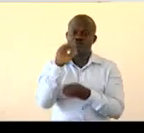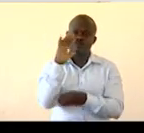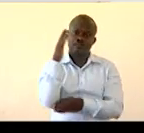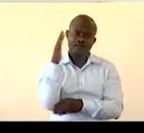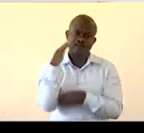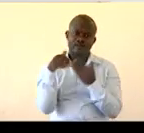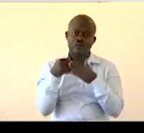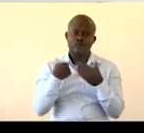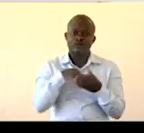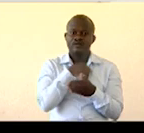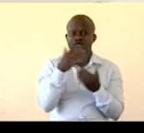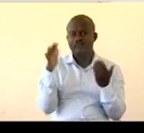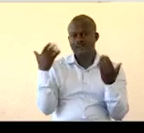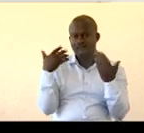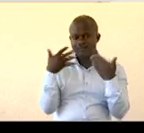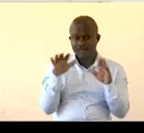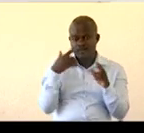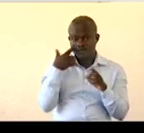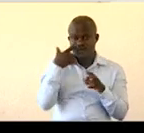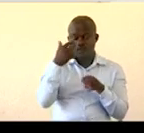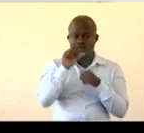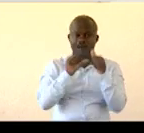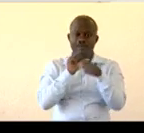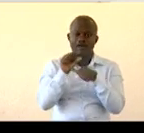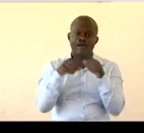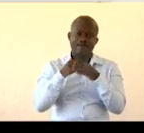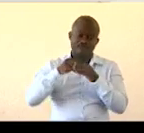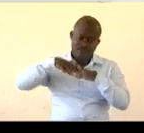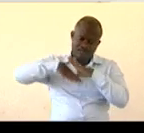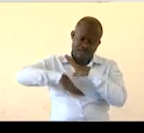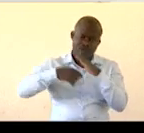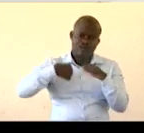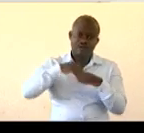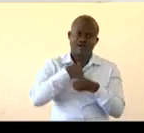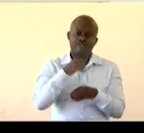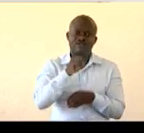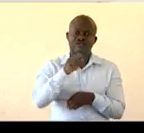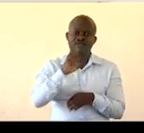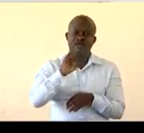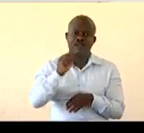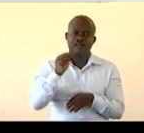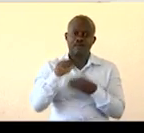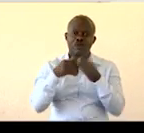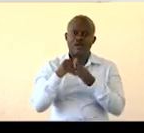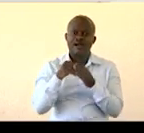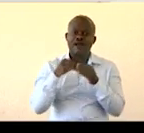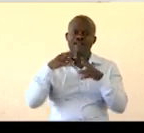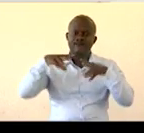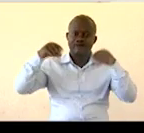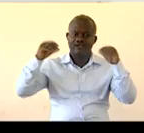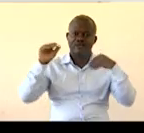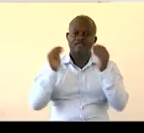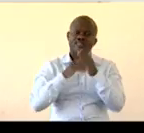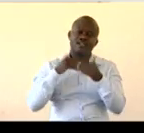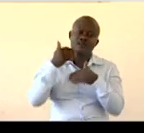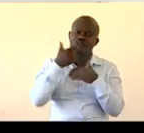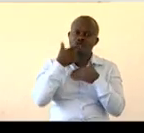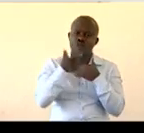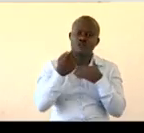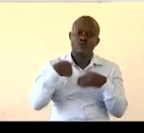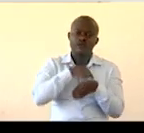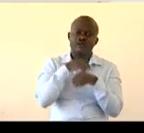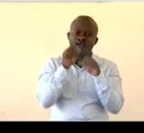talked about. We have roots, we have the stem, we have leaves, and then on top we can